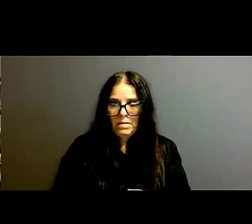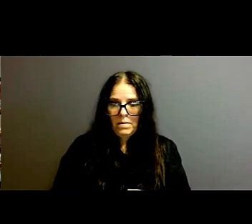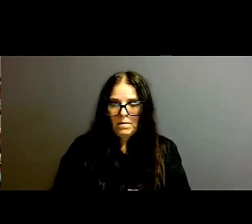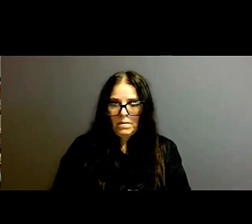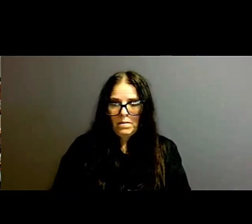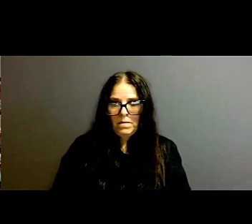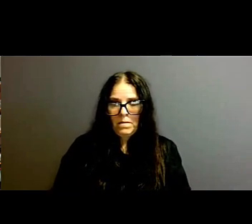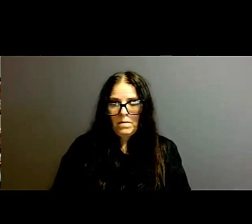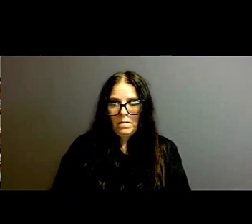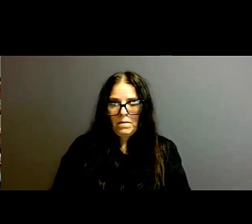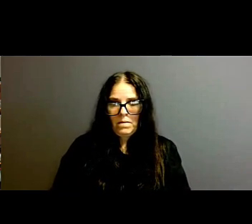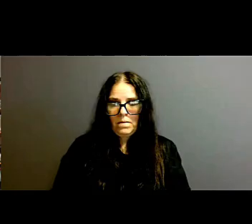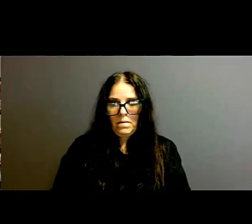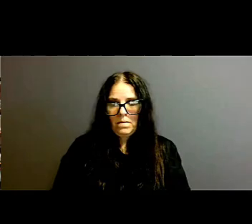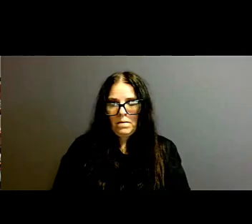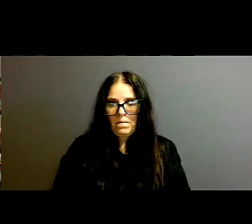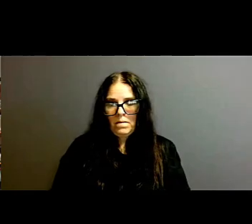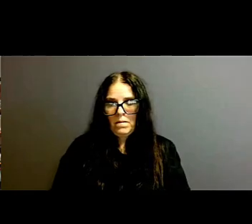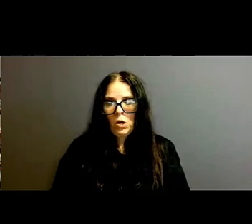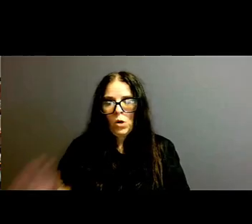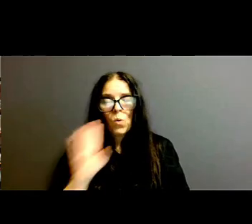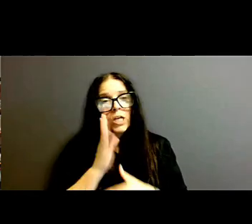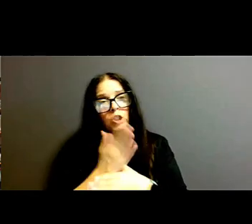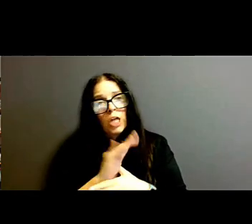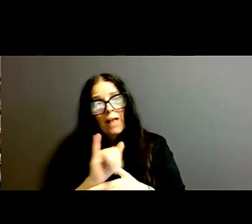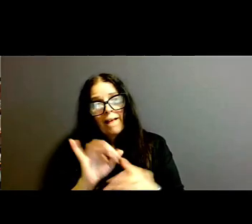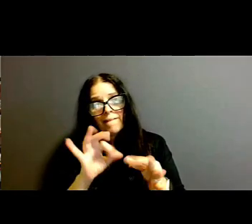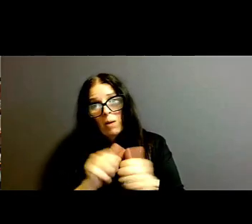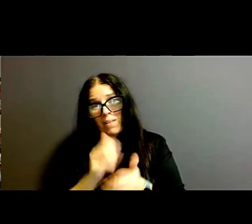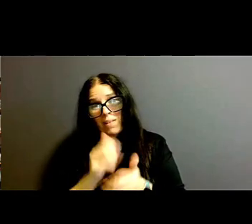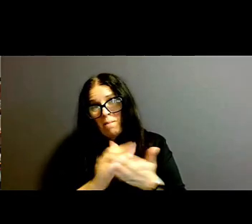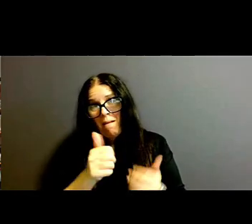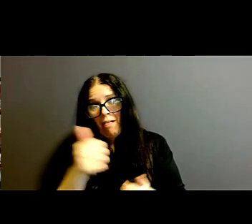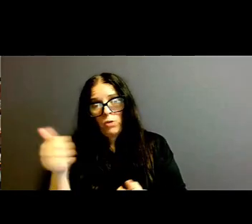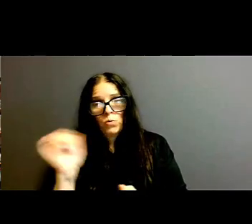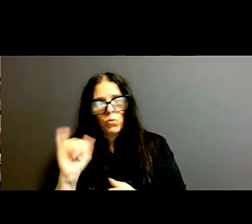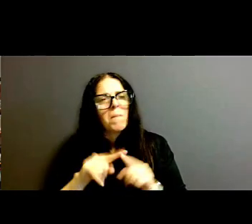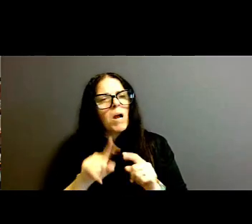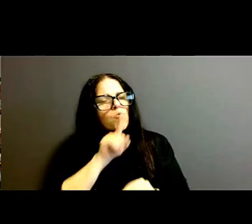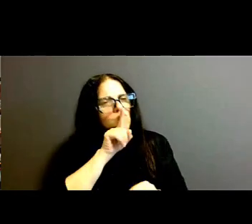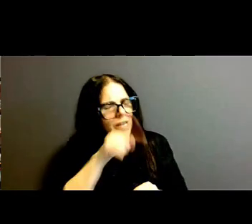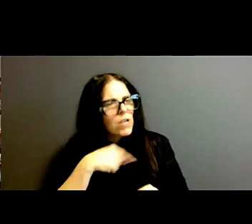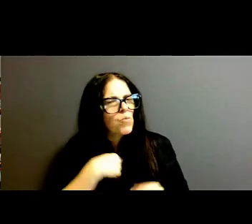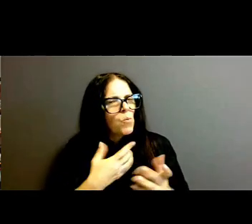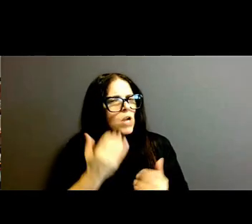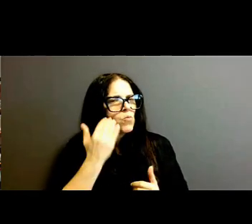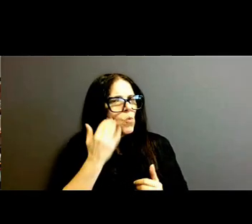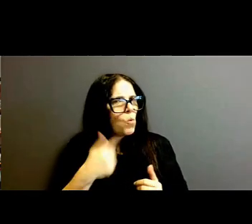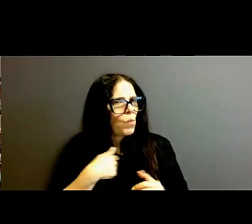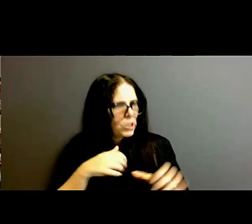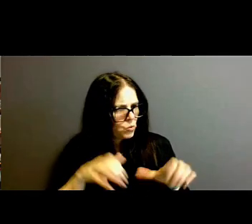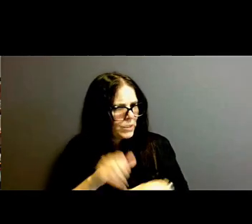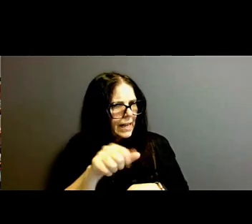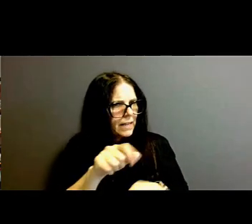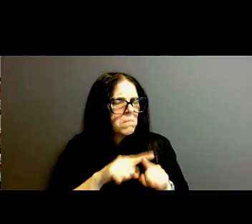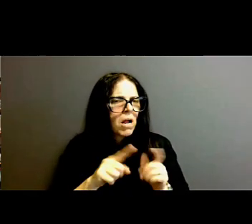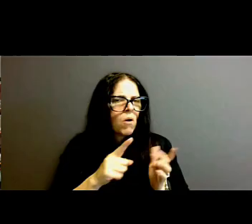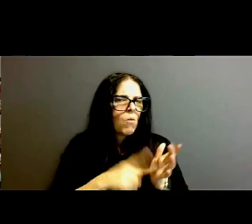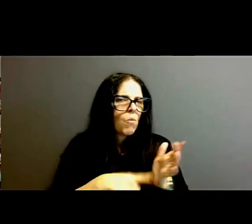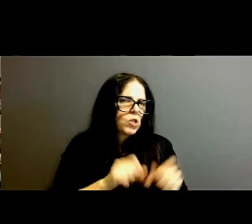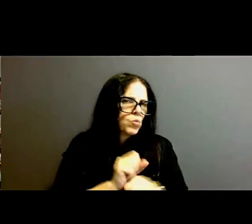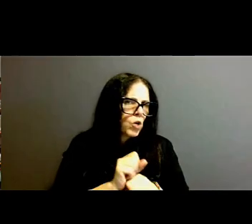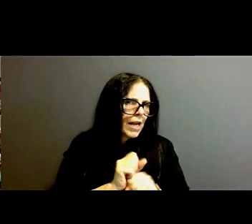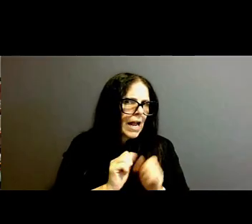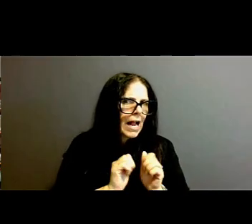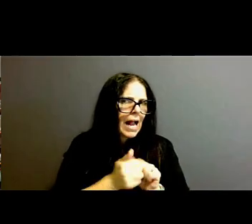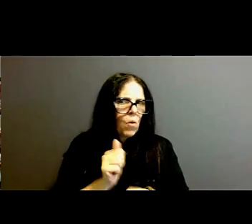that feedback with others as well. But we really want to know, we are doing all those things, but what's working and how is it